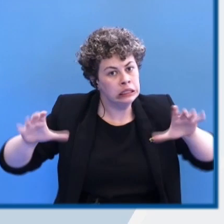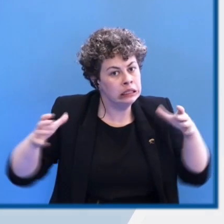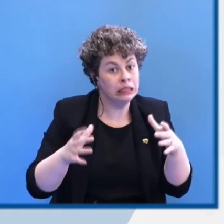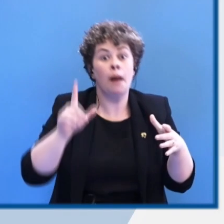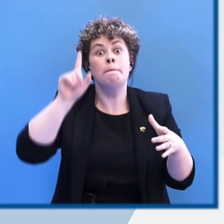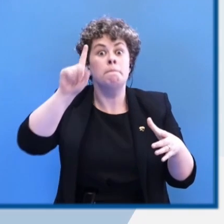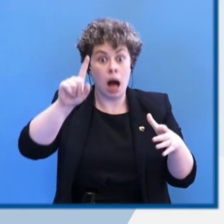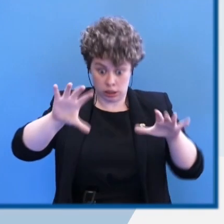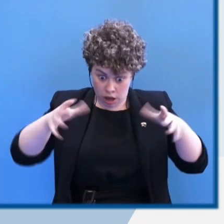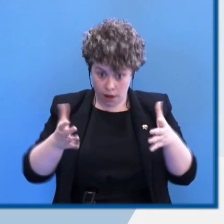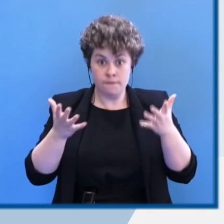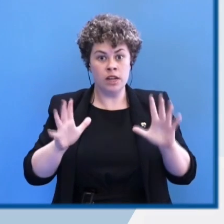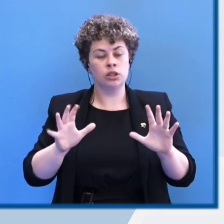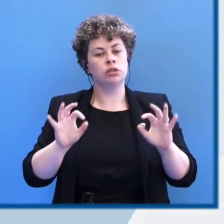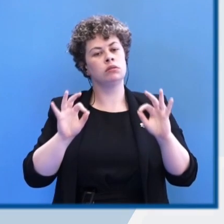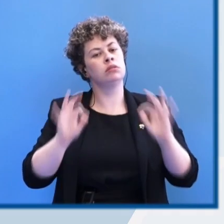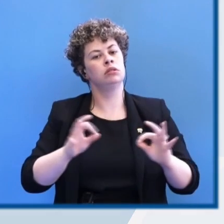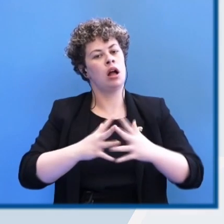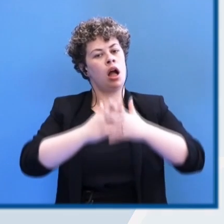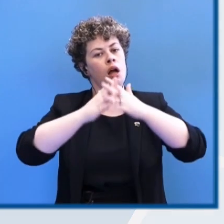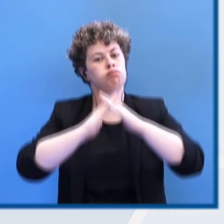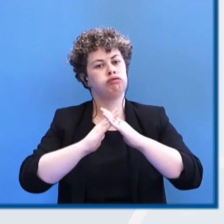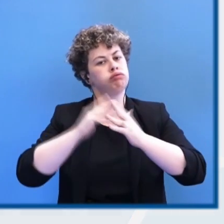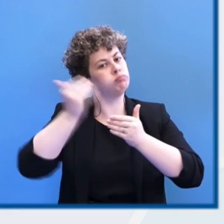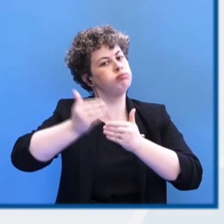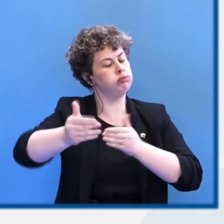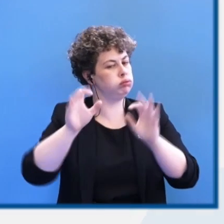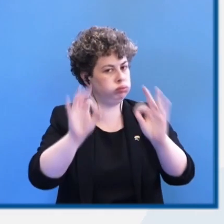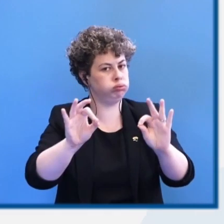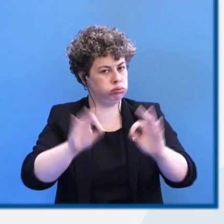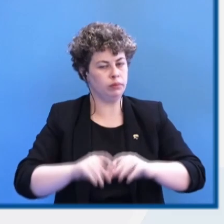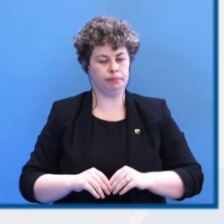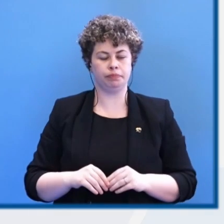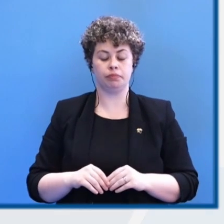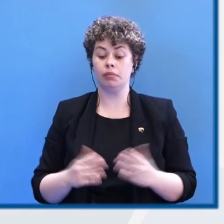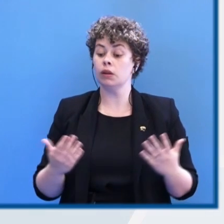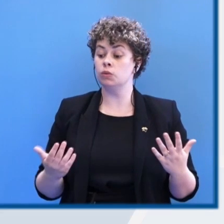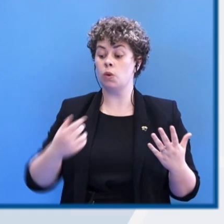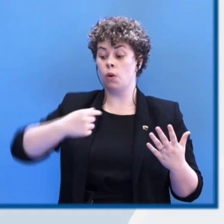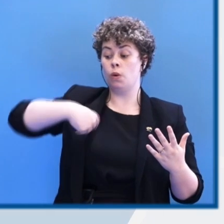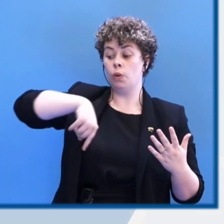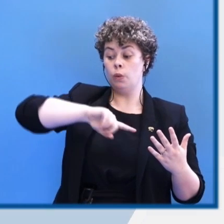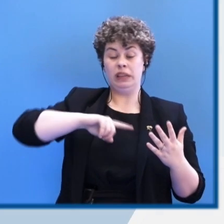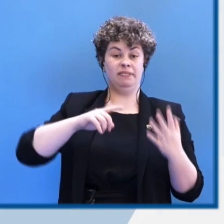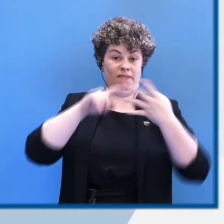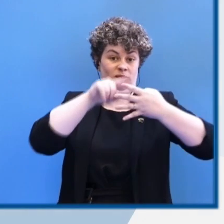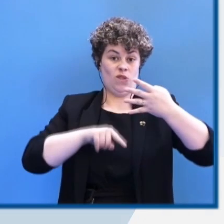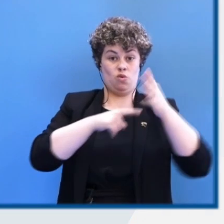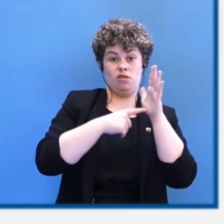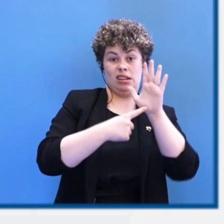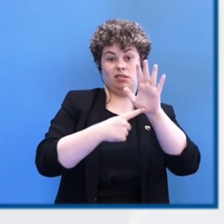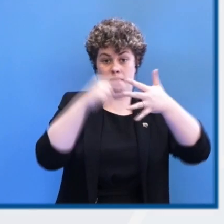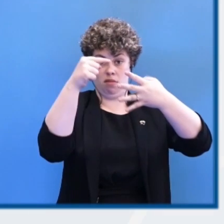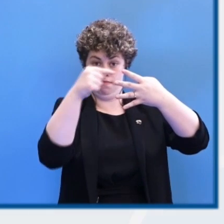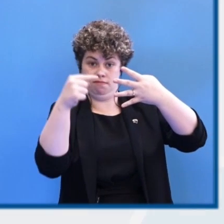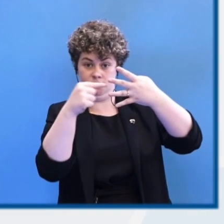with natural hazards are distributed over several governmental offices and university institutions. In order to provide a